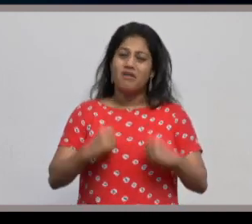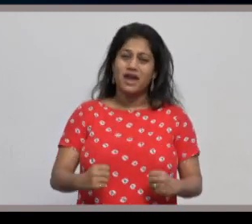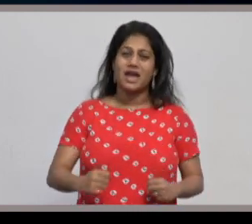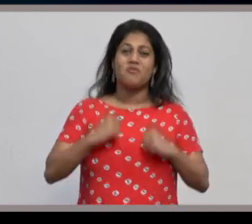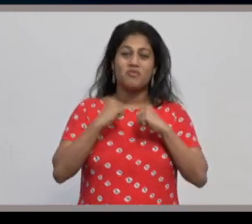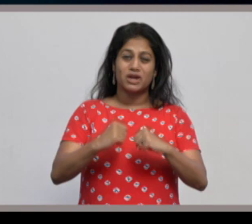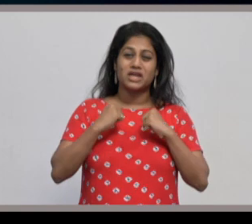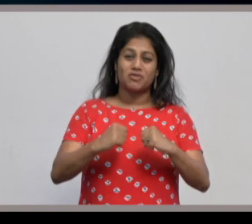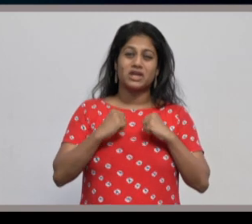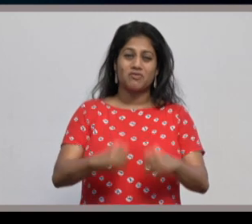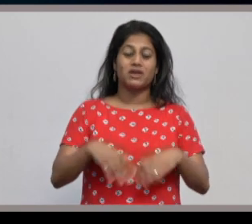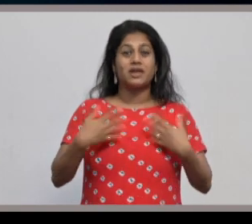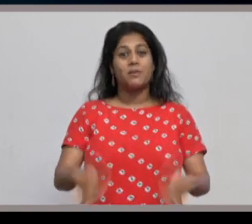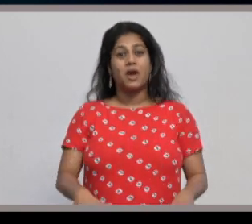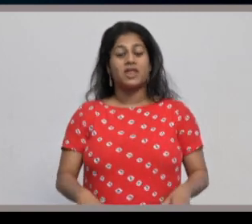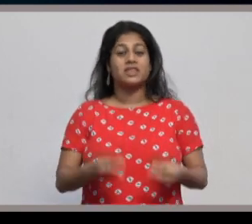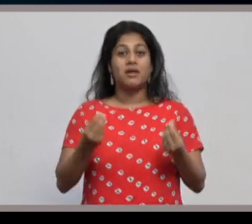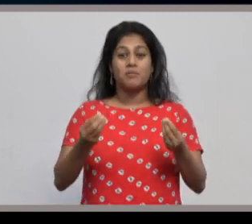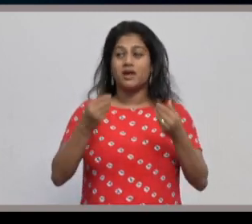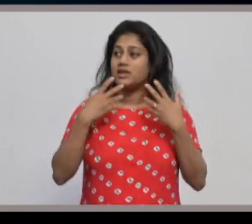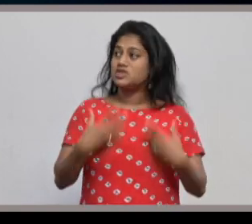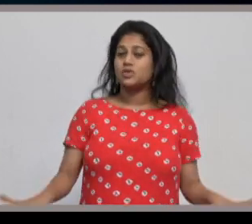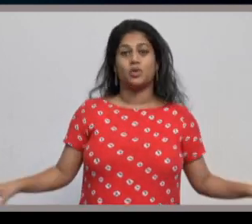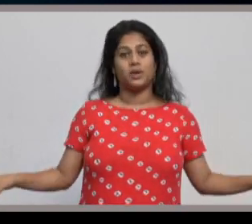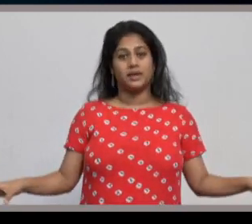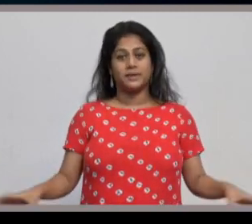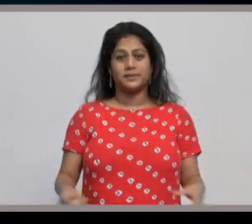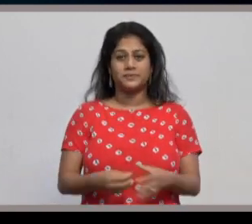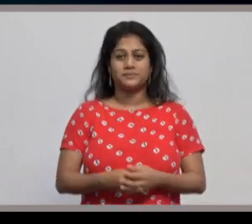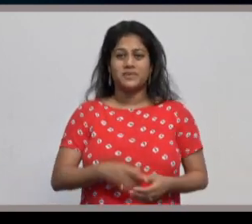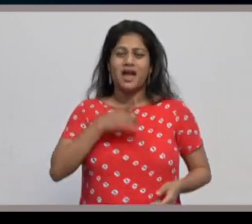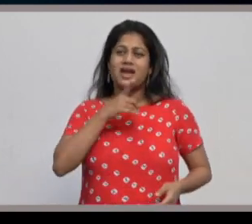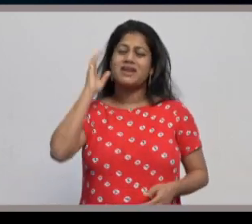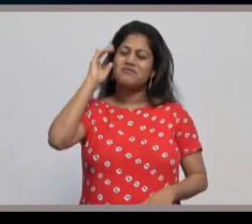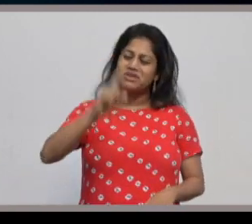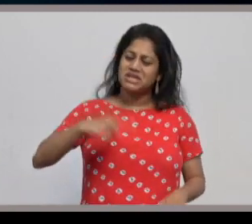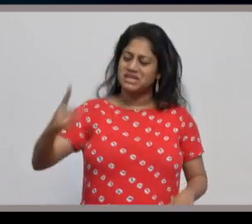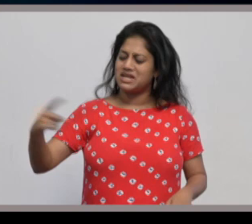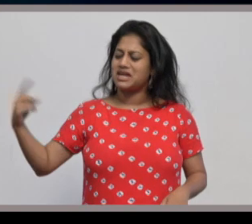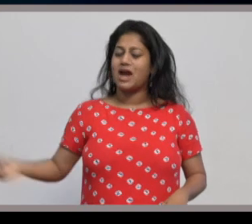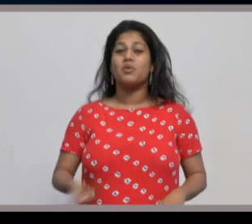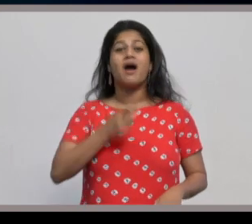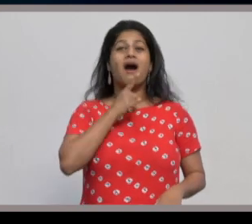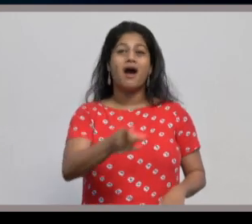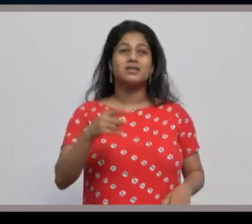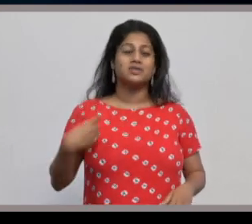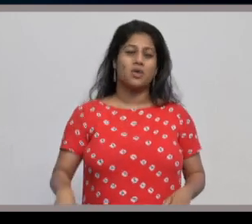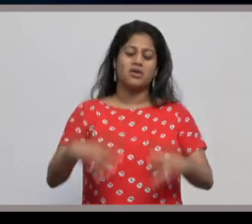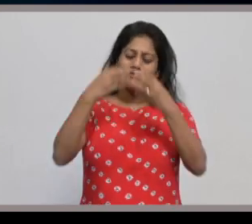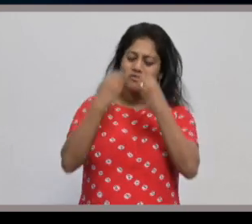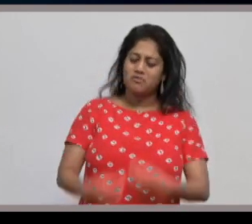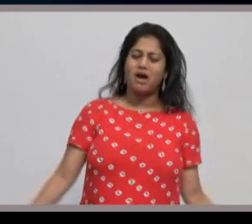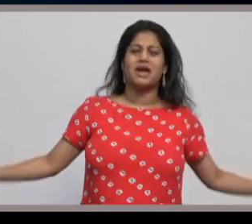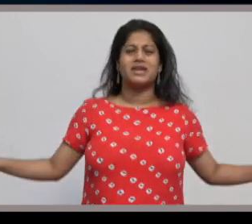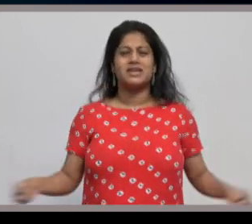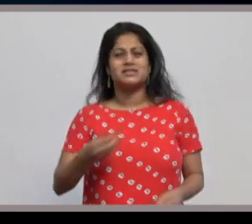cooked. My prayers for one whole year focused just on asking God for 3 meals a day for all